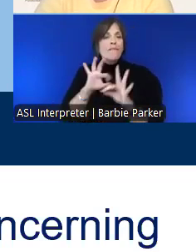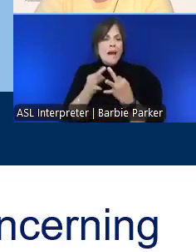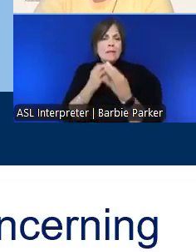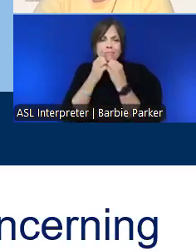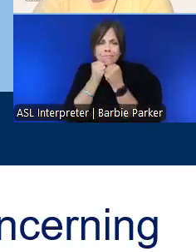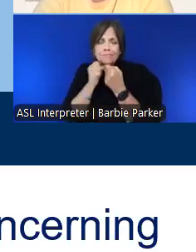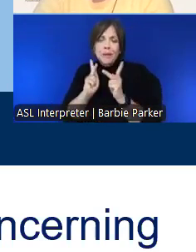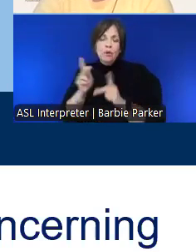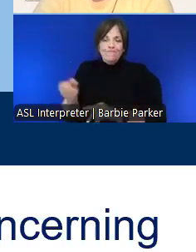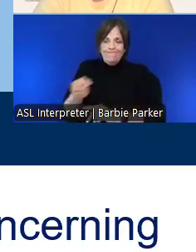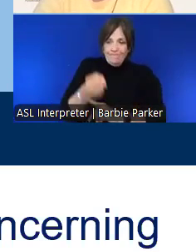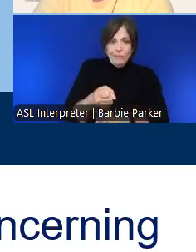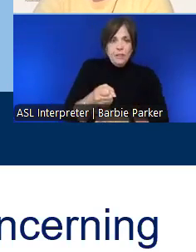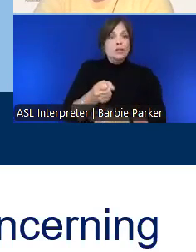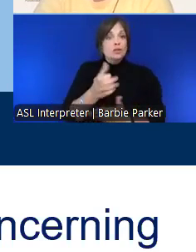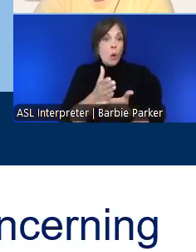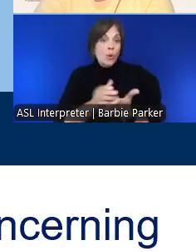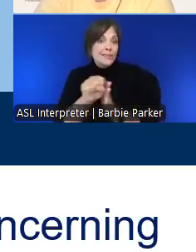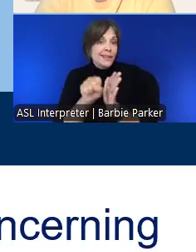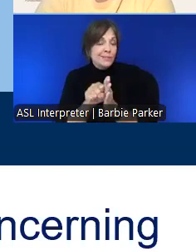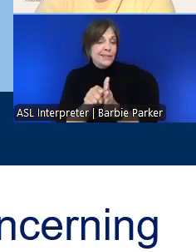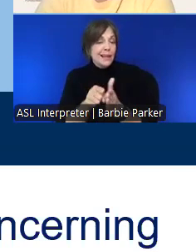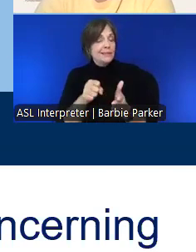parental consent